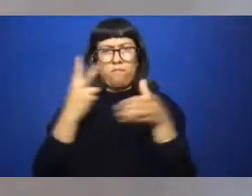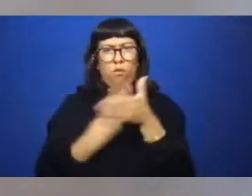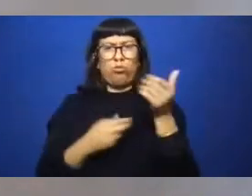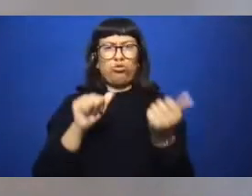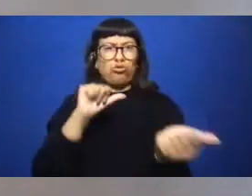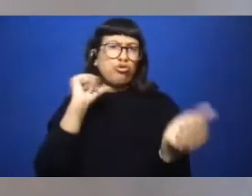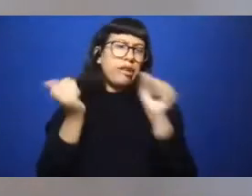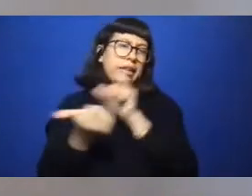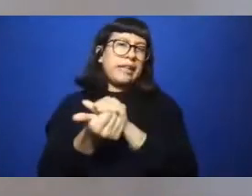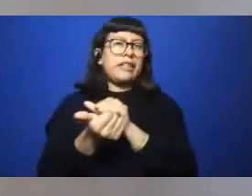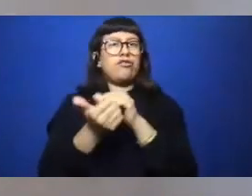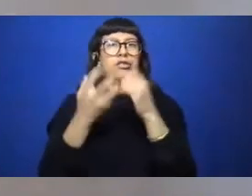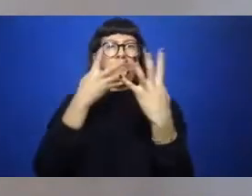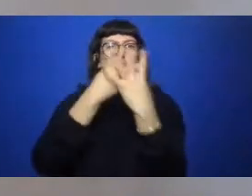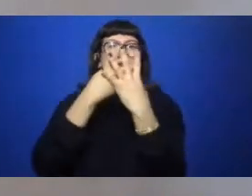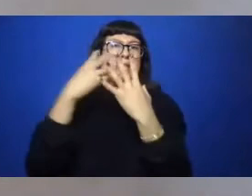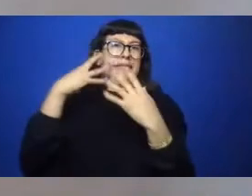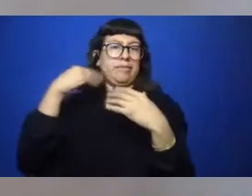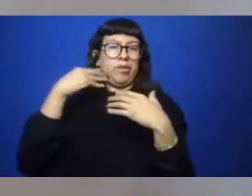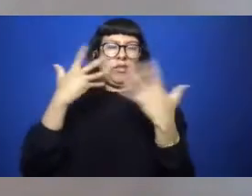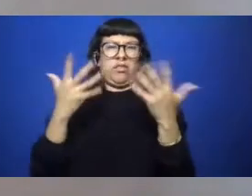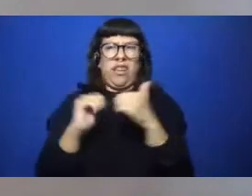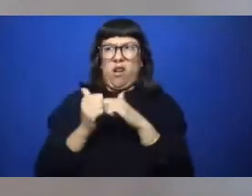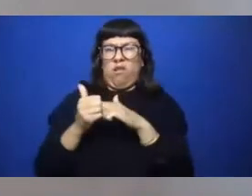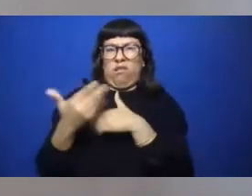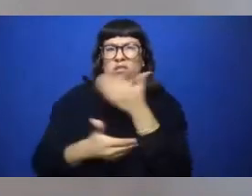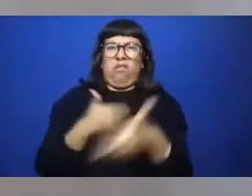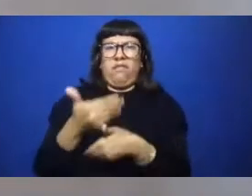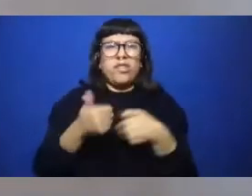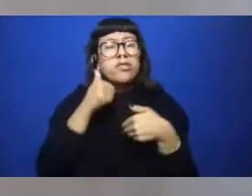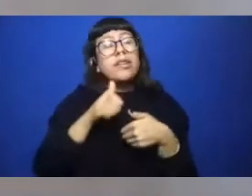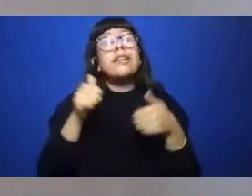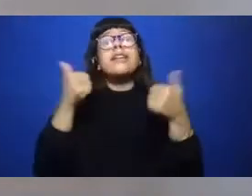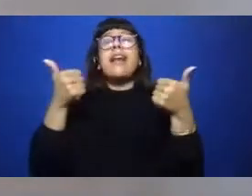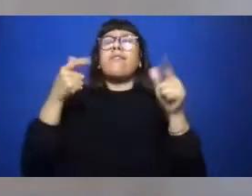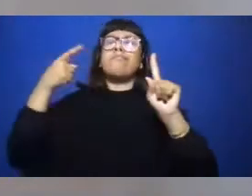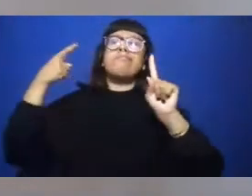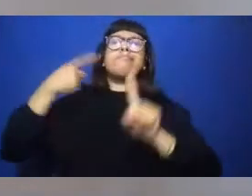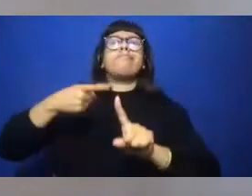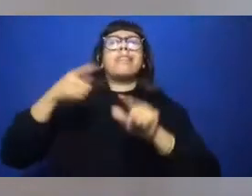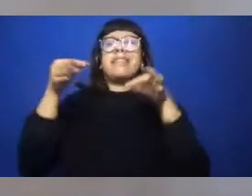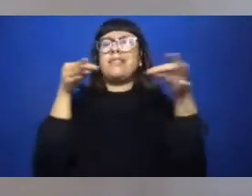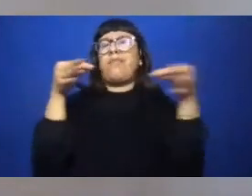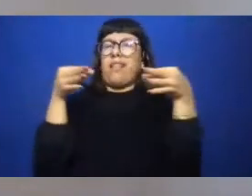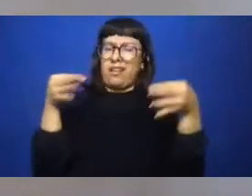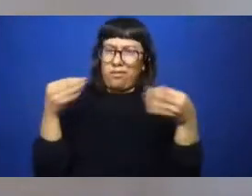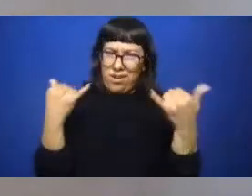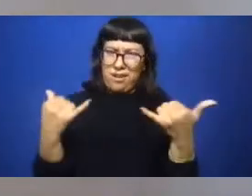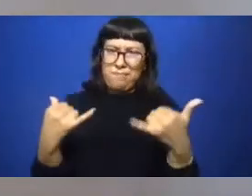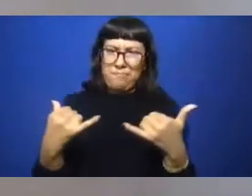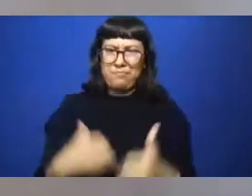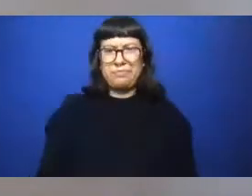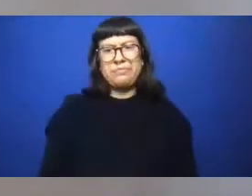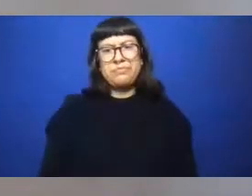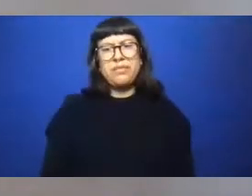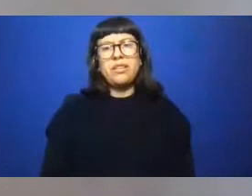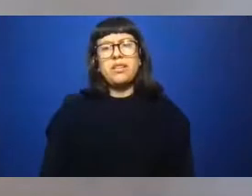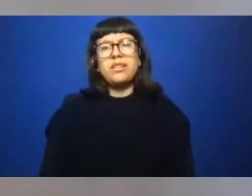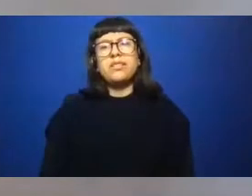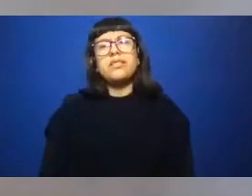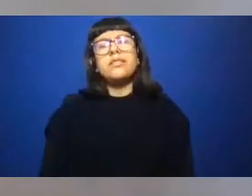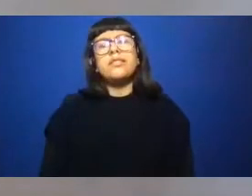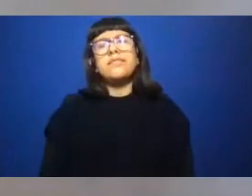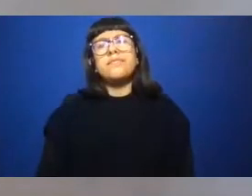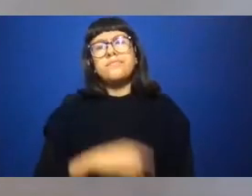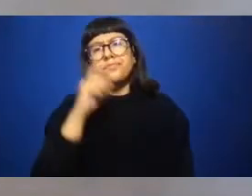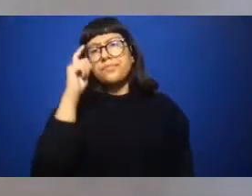And so I want to just spend a few minutes to try to bring it down to the concrete. And I'll tell you that, part of